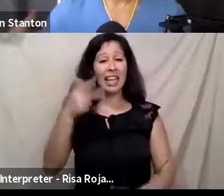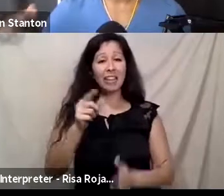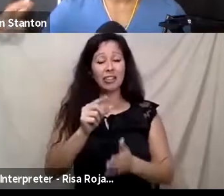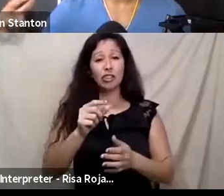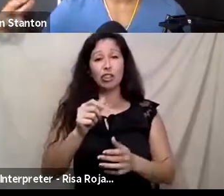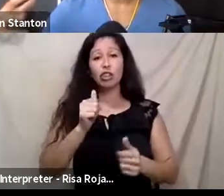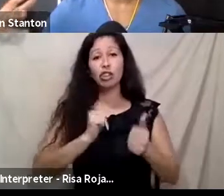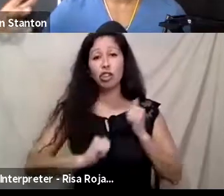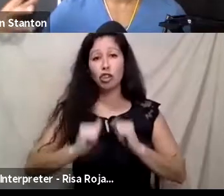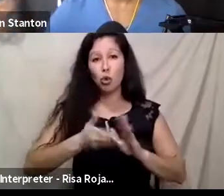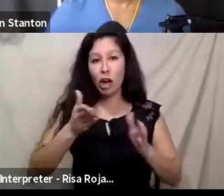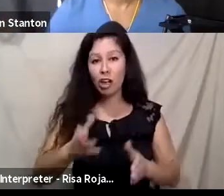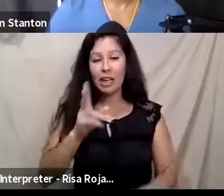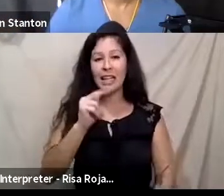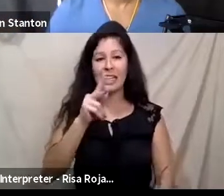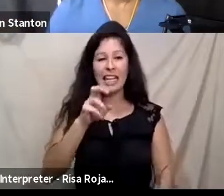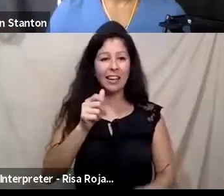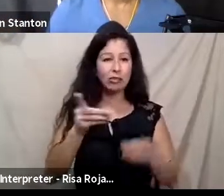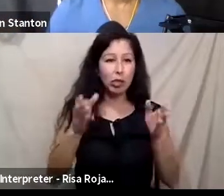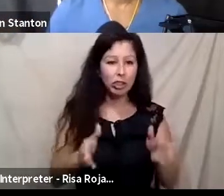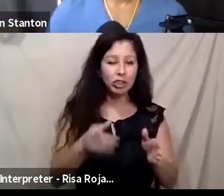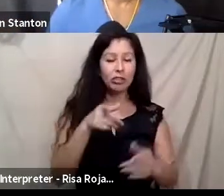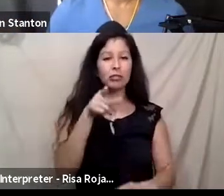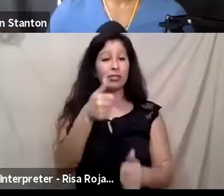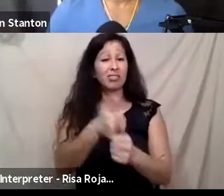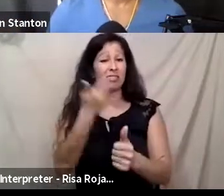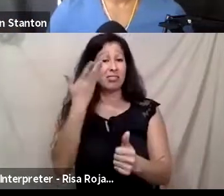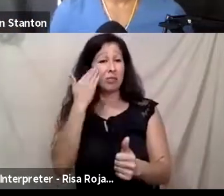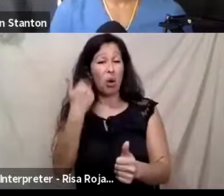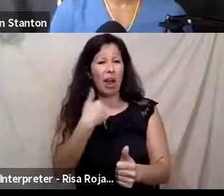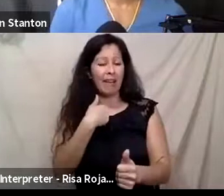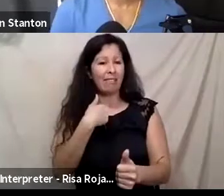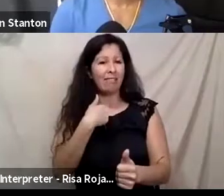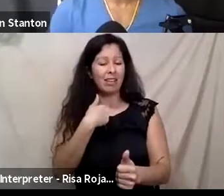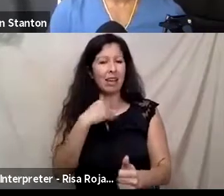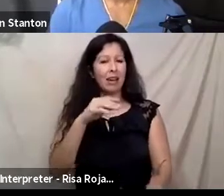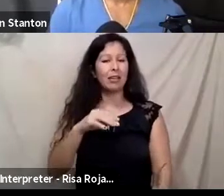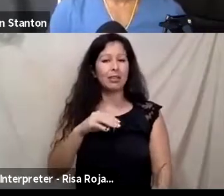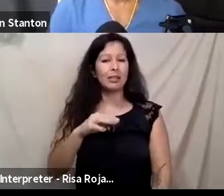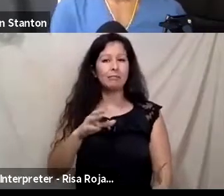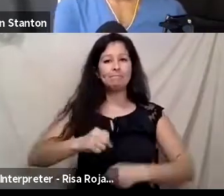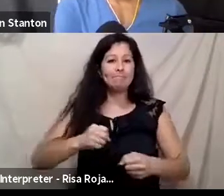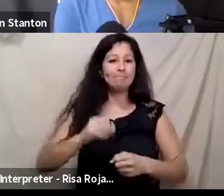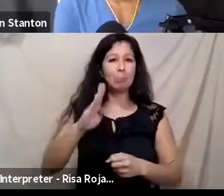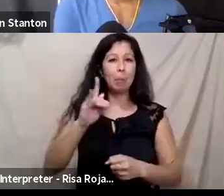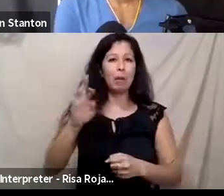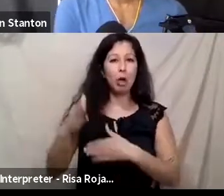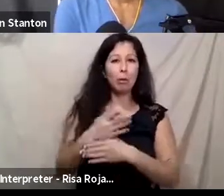showrunners, you have Native directors, that there is a buffer between you